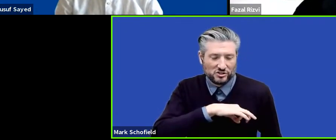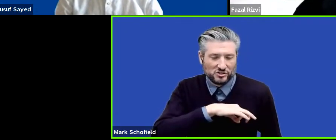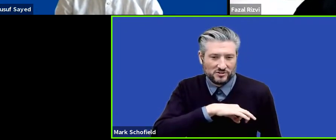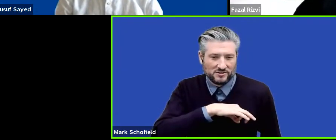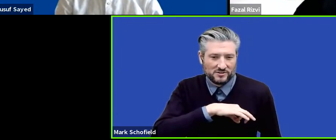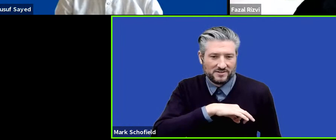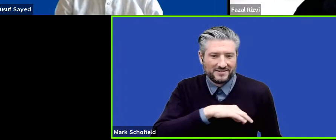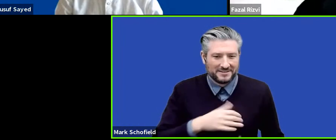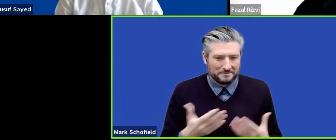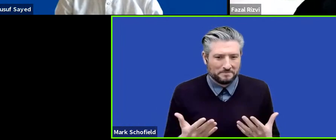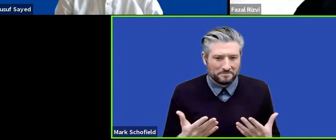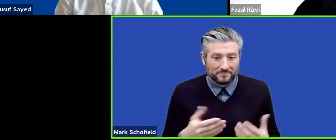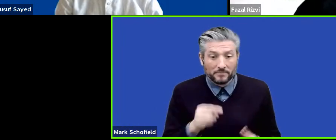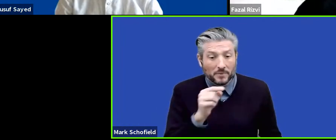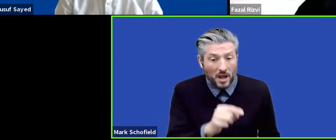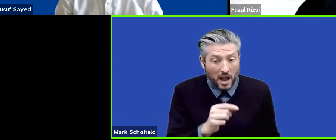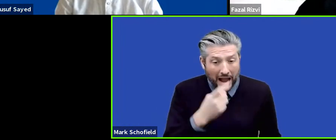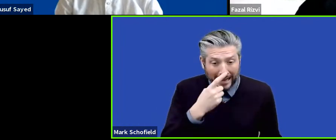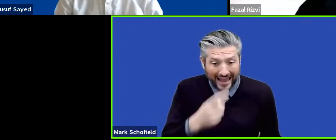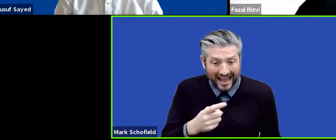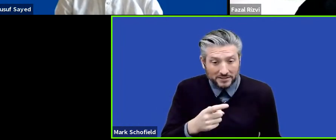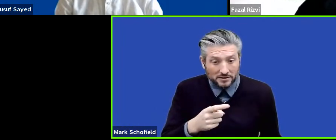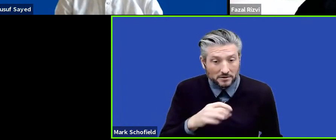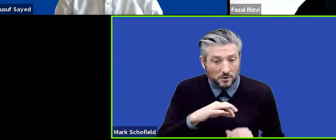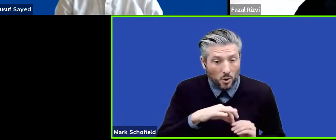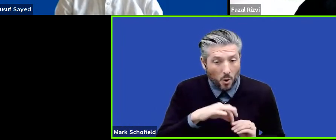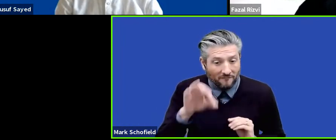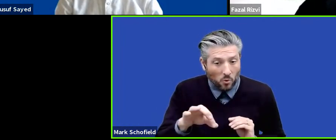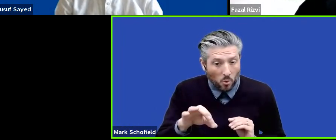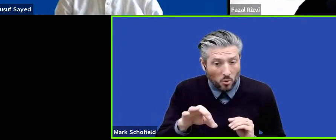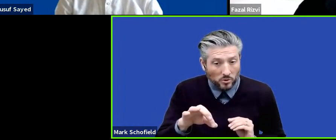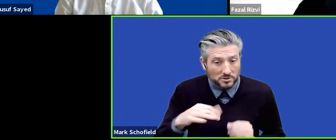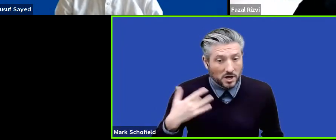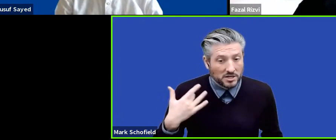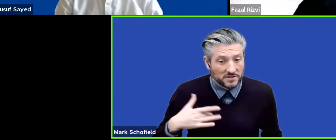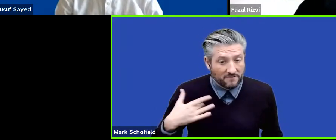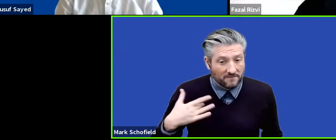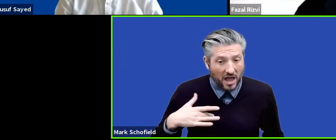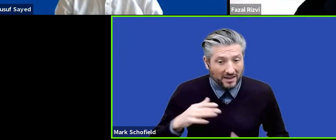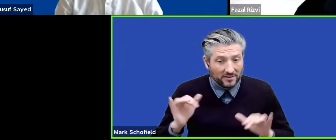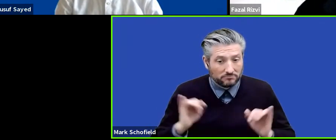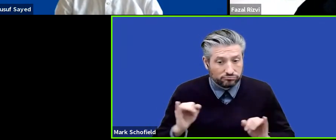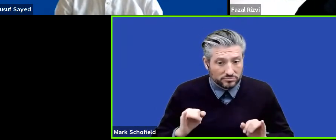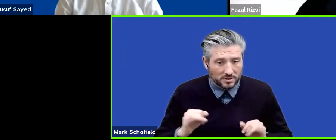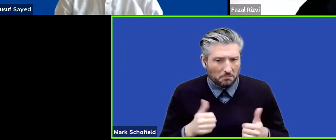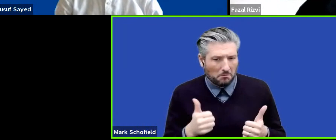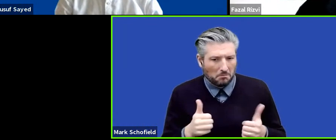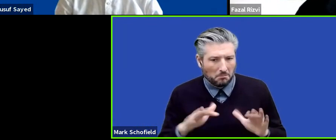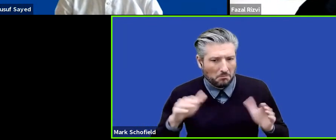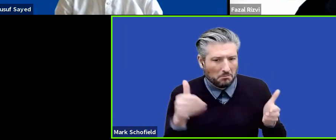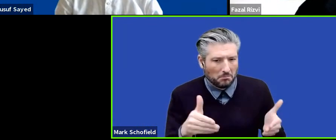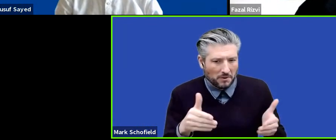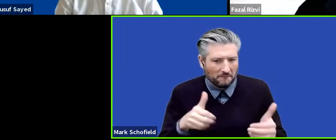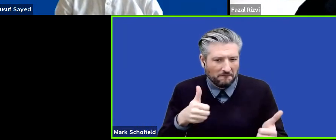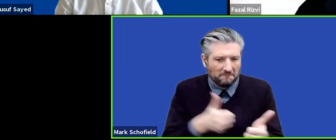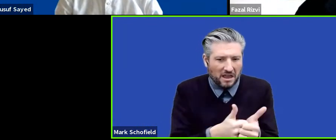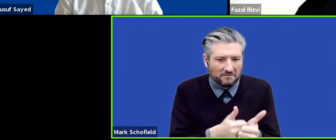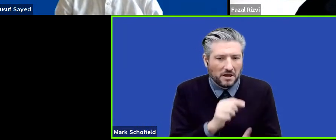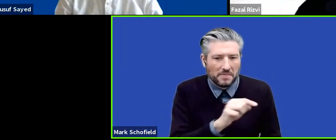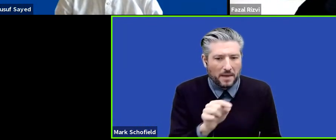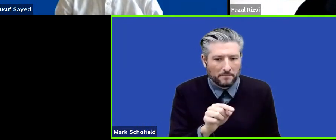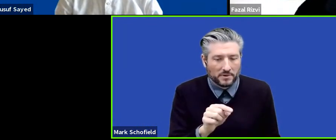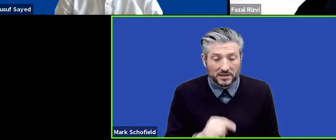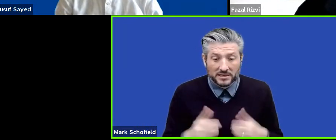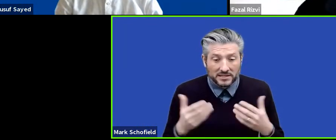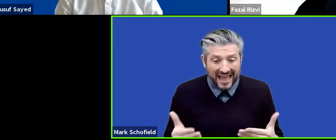communities who could afford to actually survive such a thing, how is that going to work out? In my